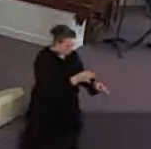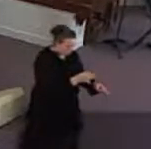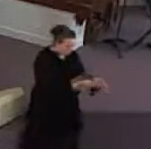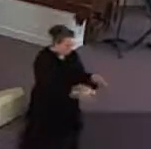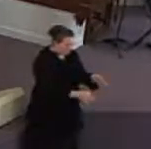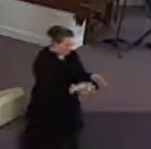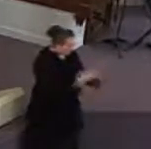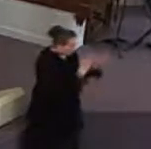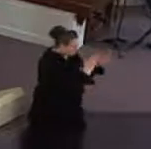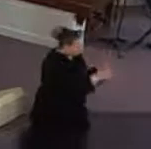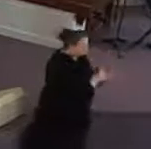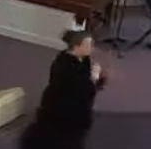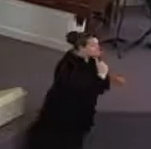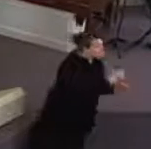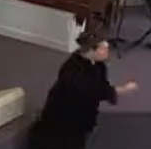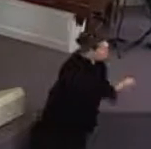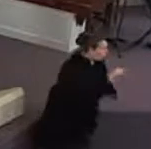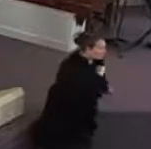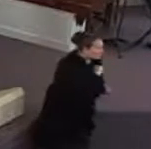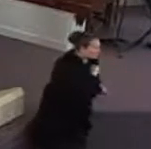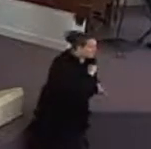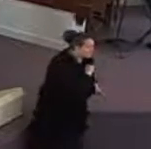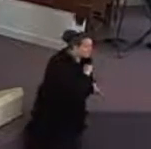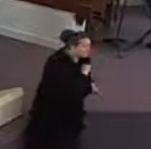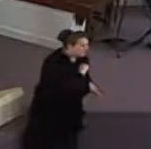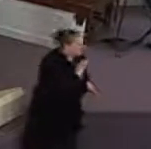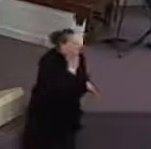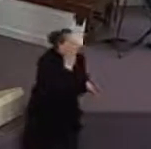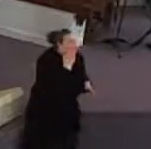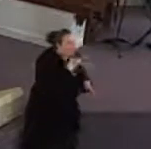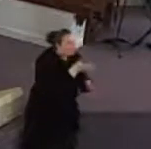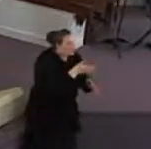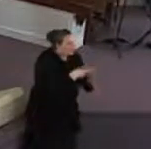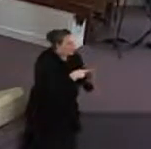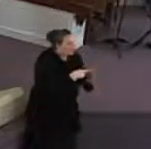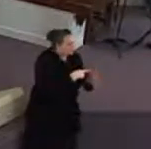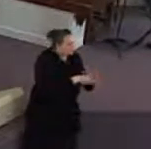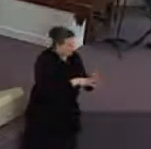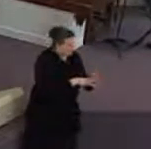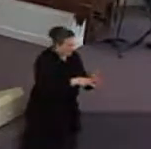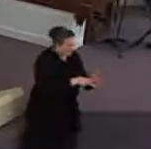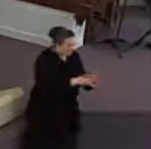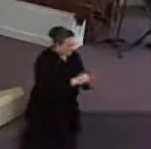That person who really was guilty is going to have to pay somewhere.